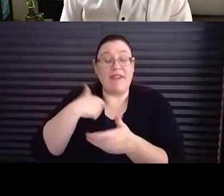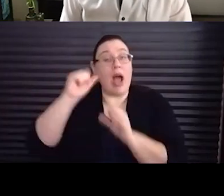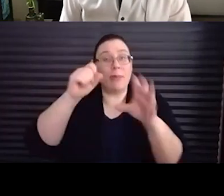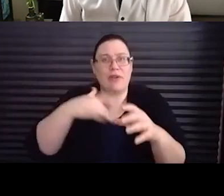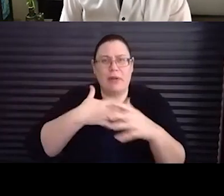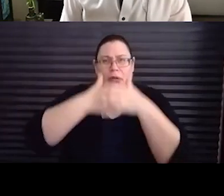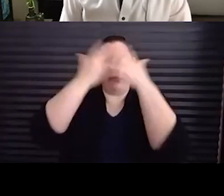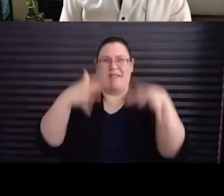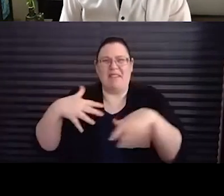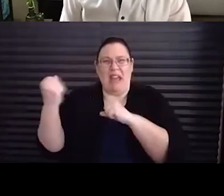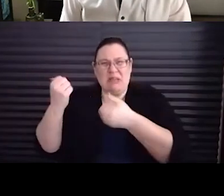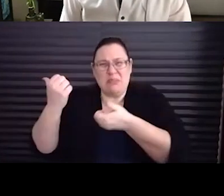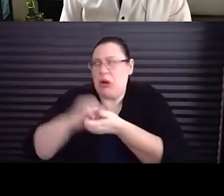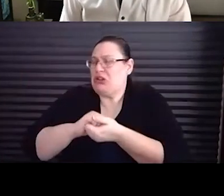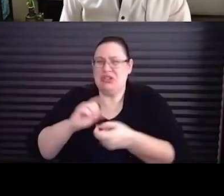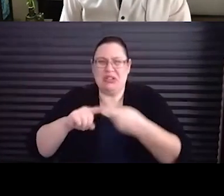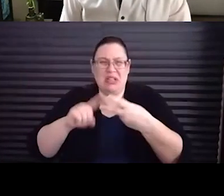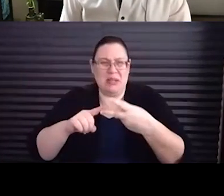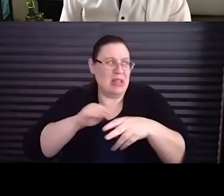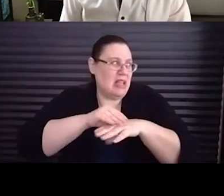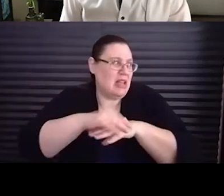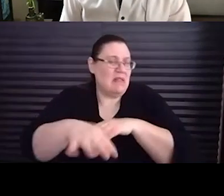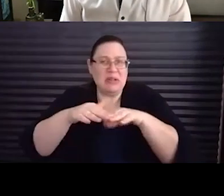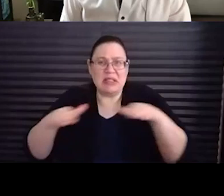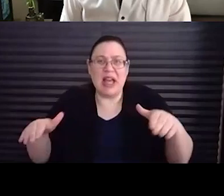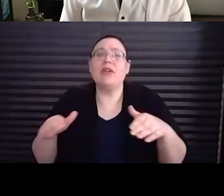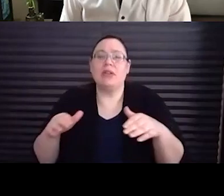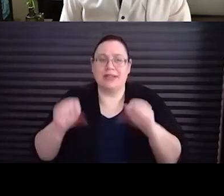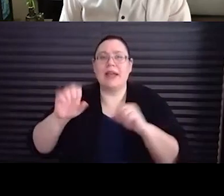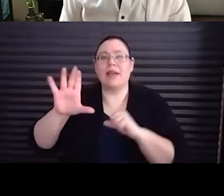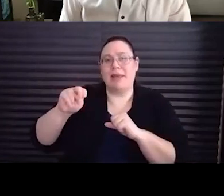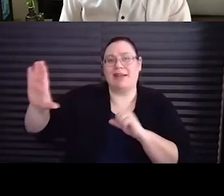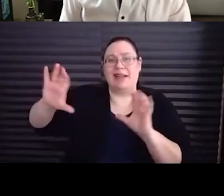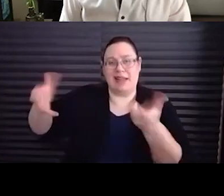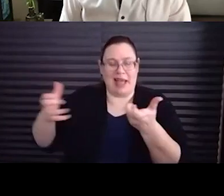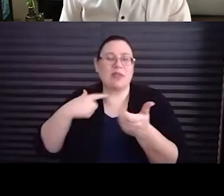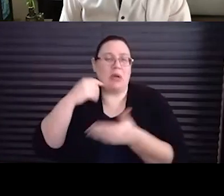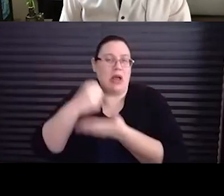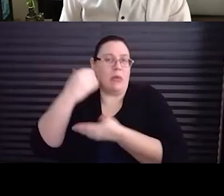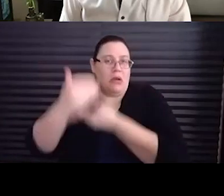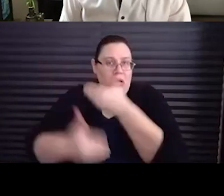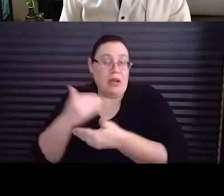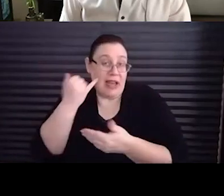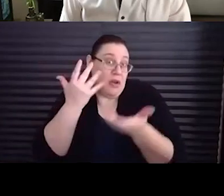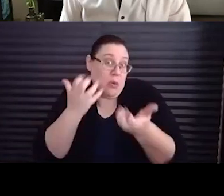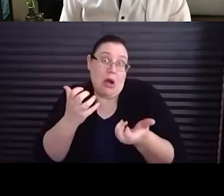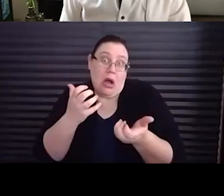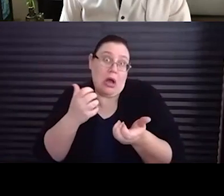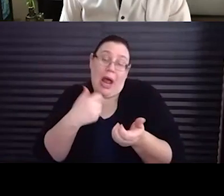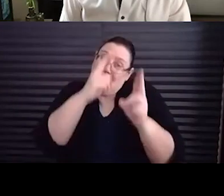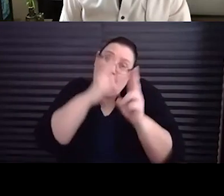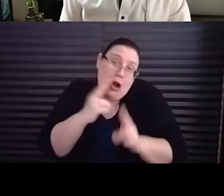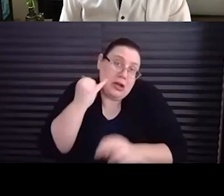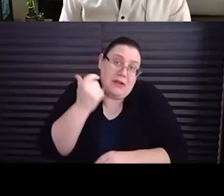as doing partnerships, getting to a level of influence, that class will help you get going. And then if you'd like to, I'd be honored if you would watch